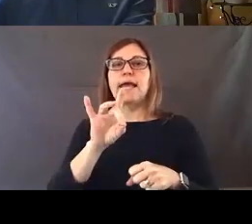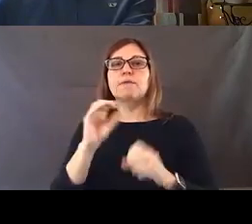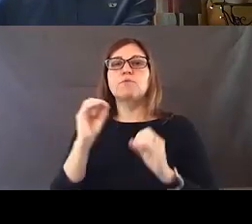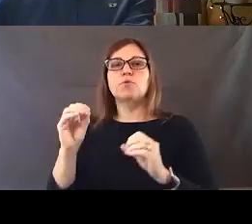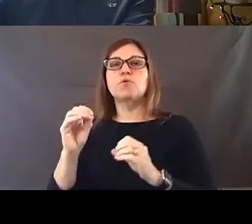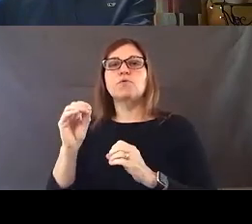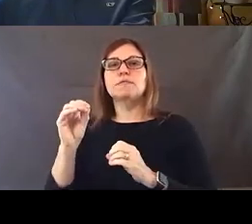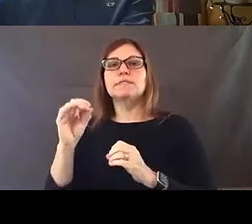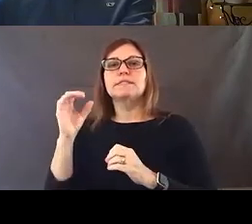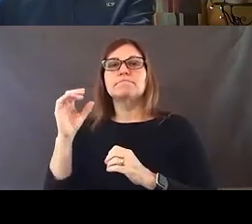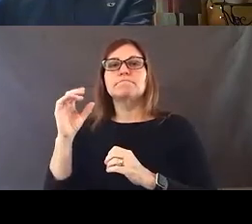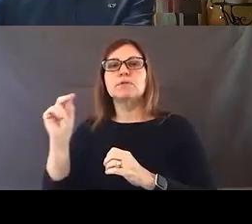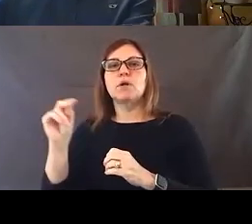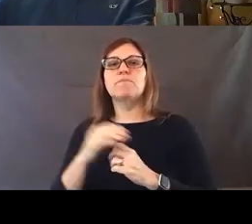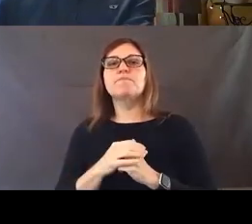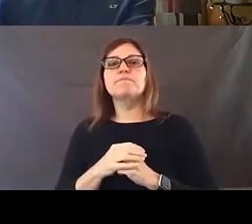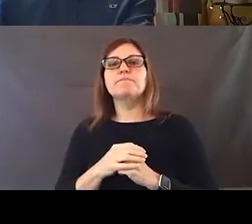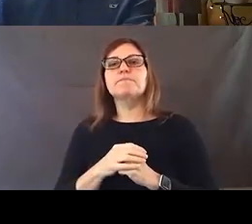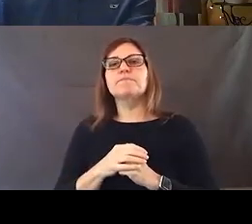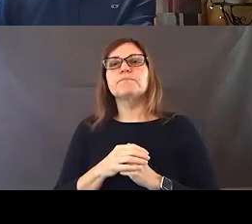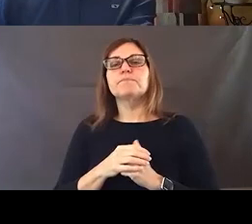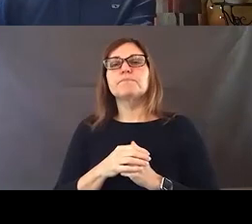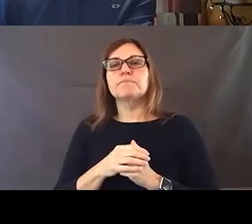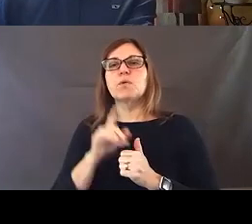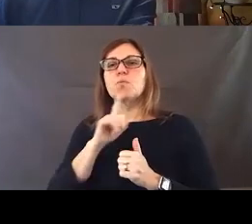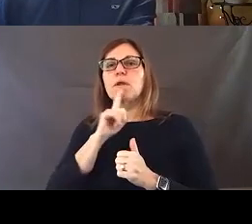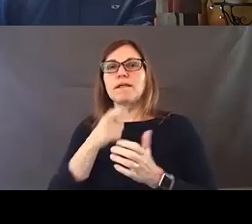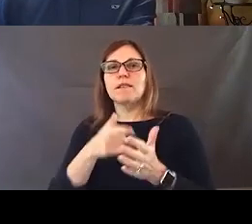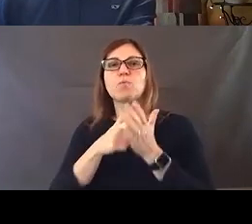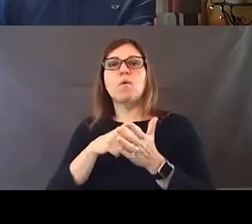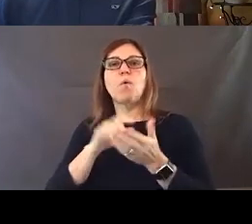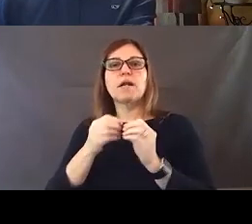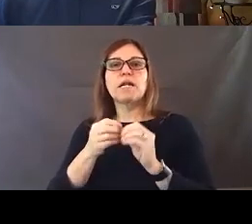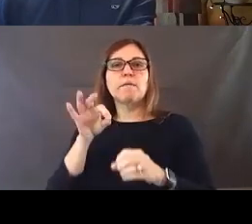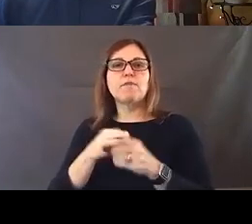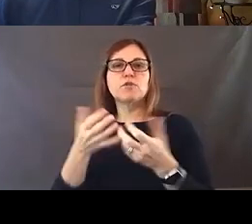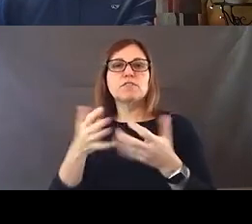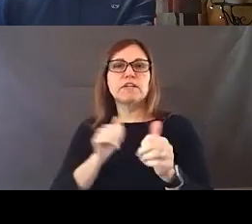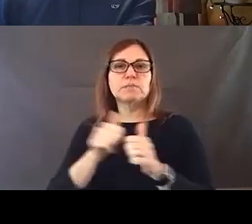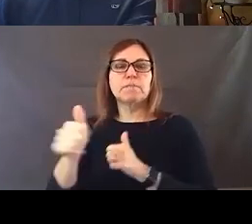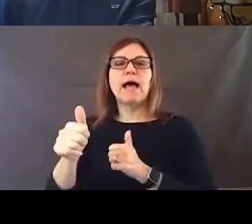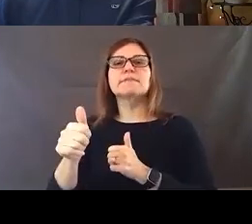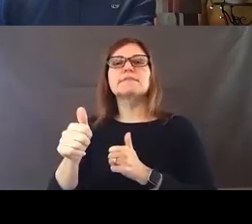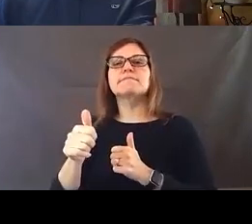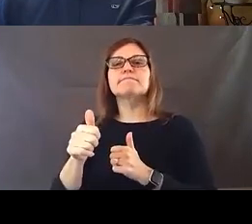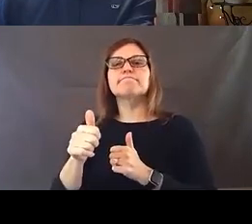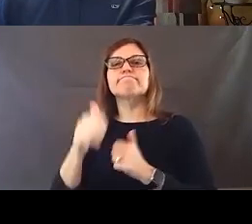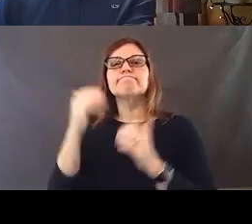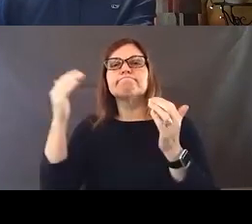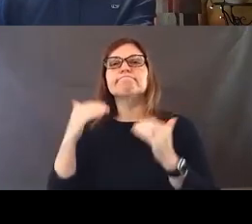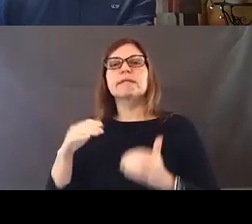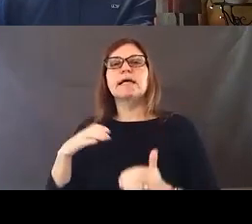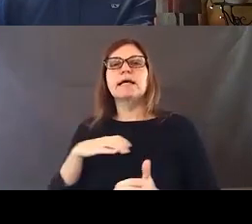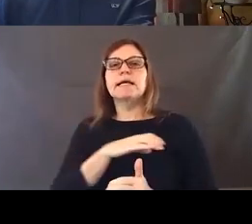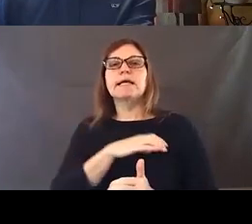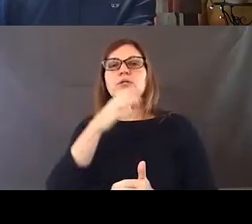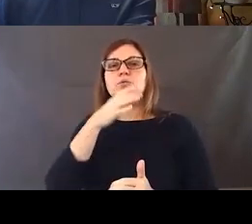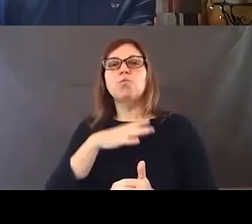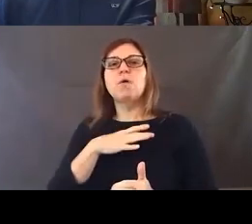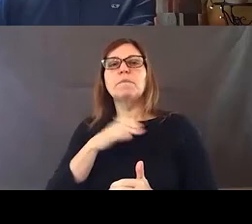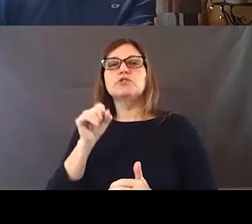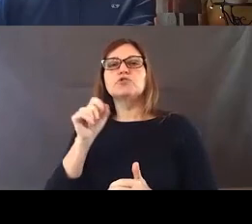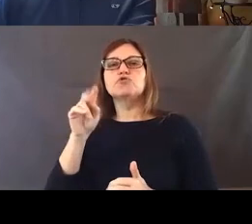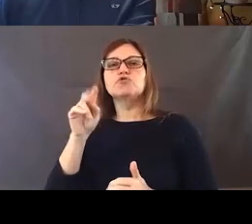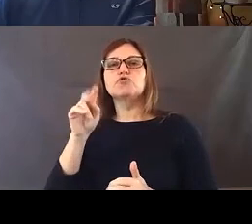having received the legally required number of votes, is finally passed. That takes us to Councilwoman Strasburger, Committee